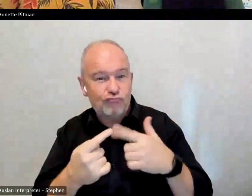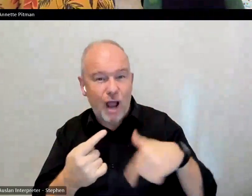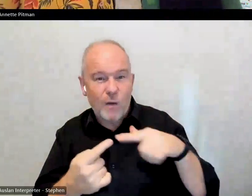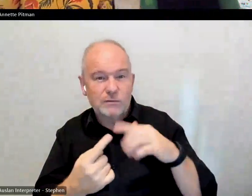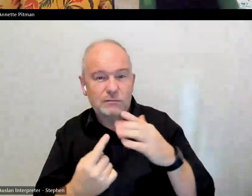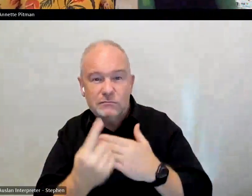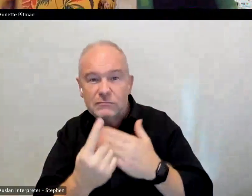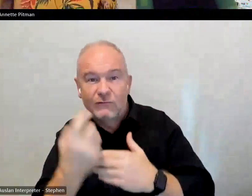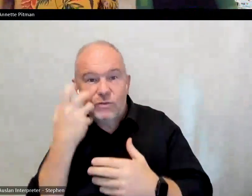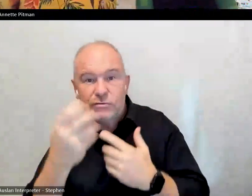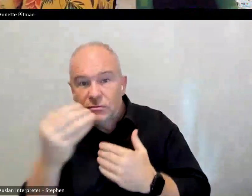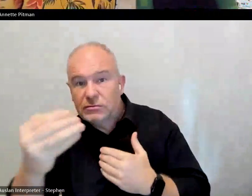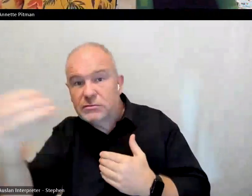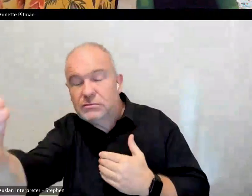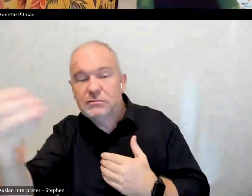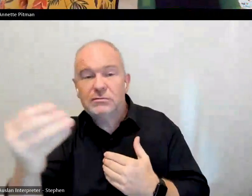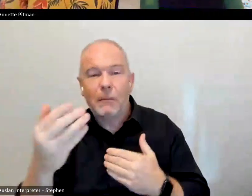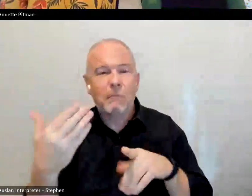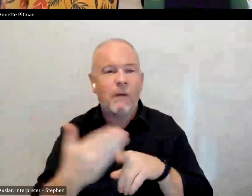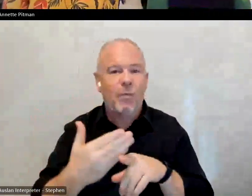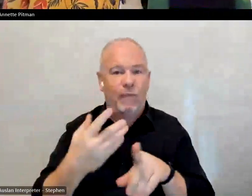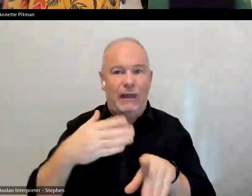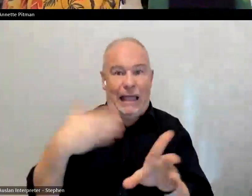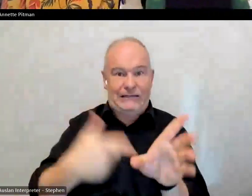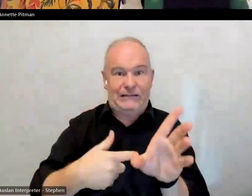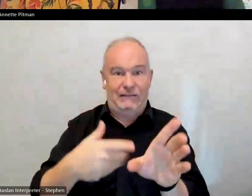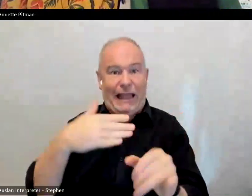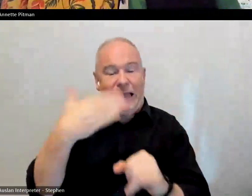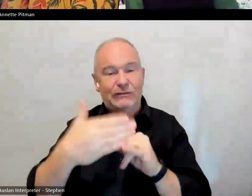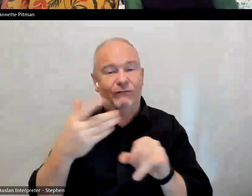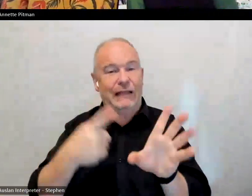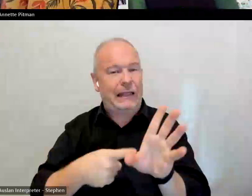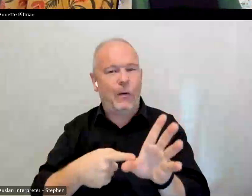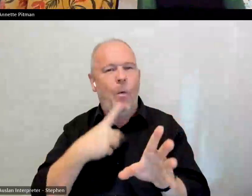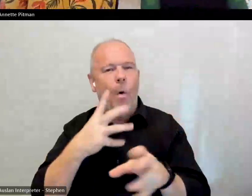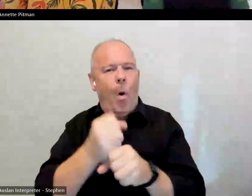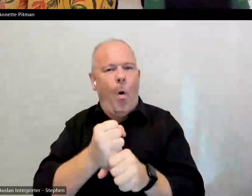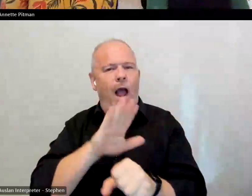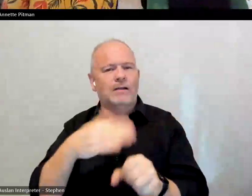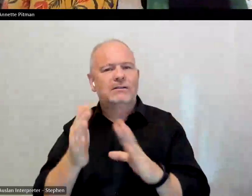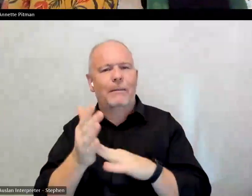for decisions before year end, or is it on hold until March 2025?